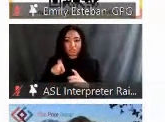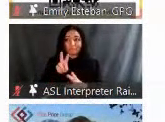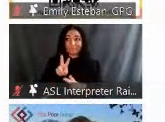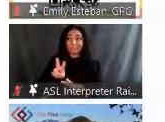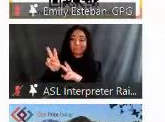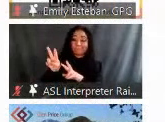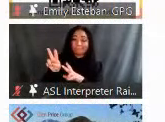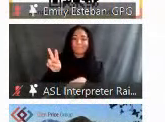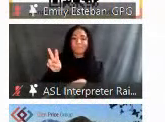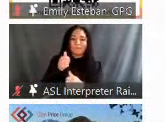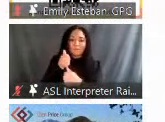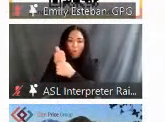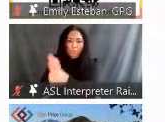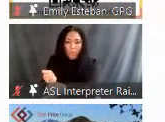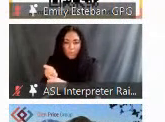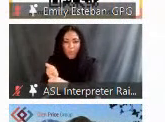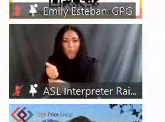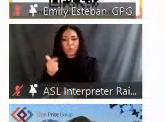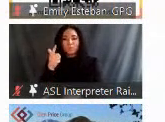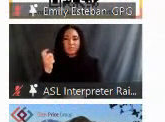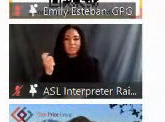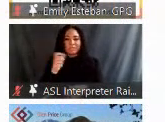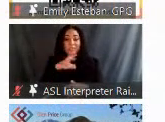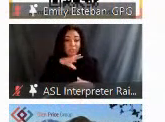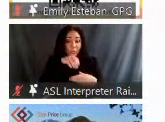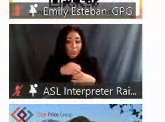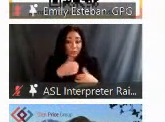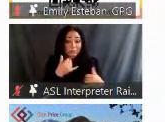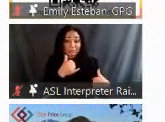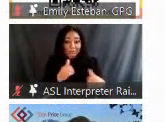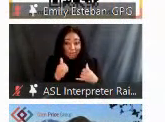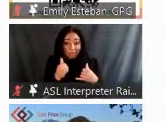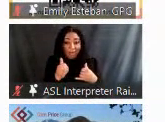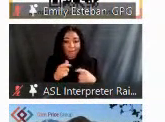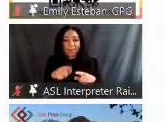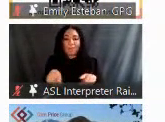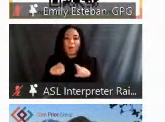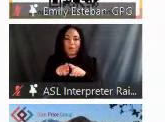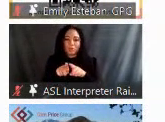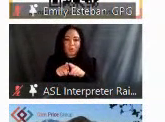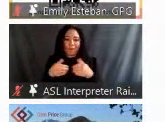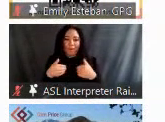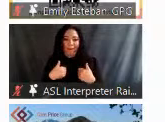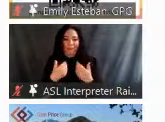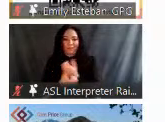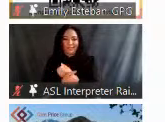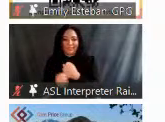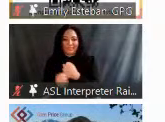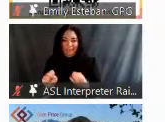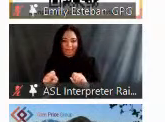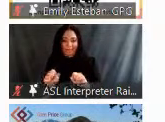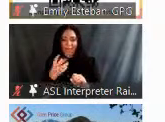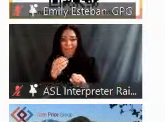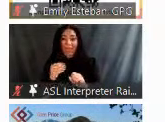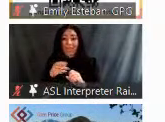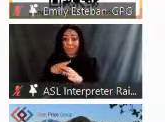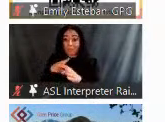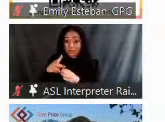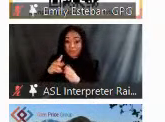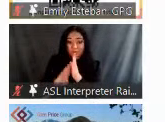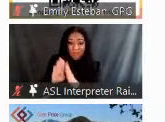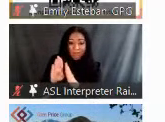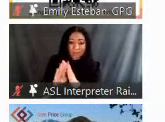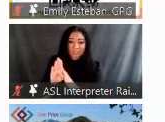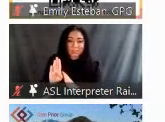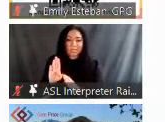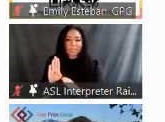towards, because it includes not only the play-based pedagogy, but it has safety, it has professional development. And